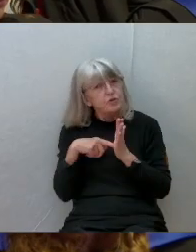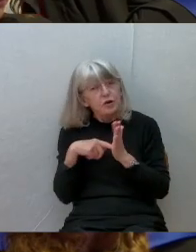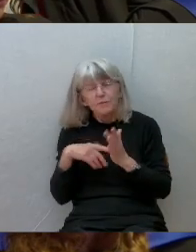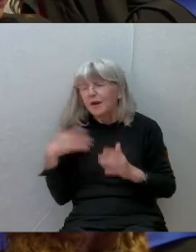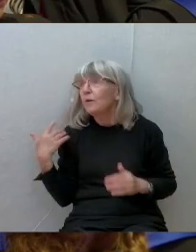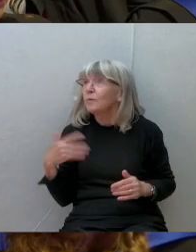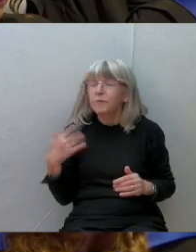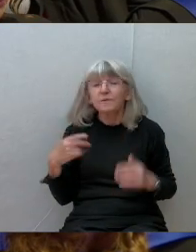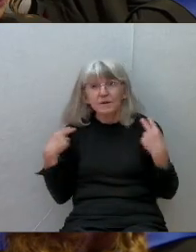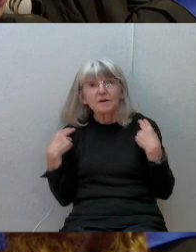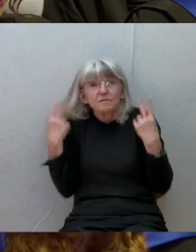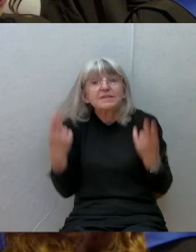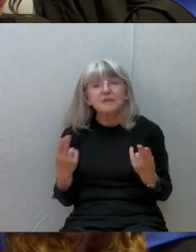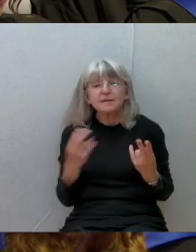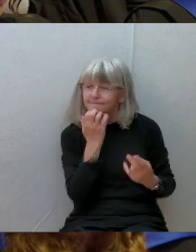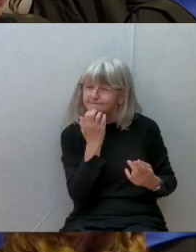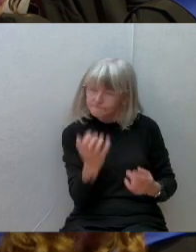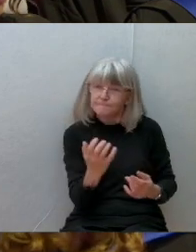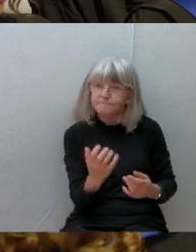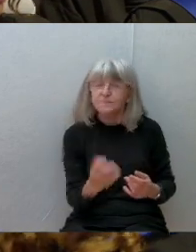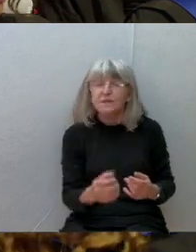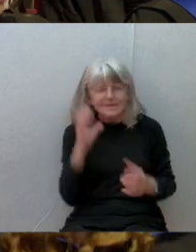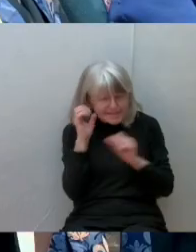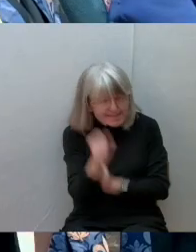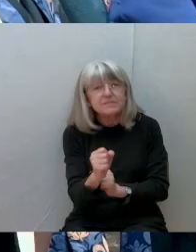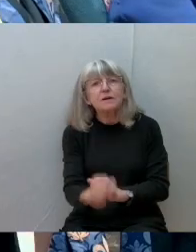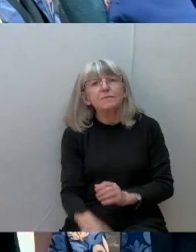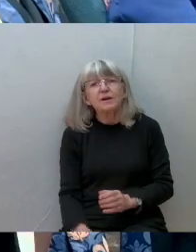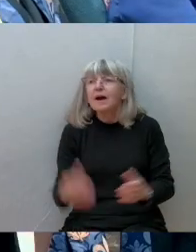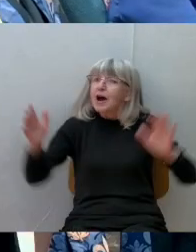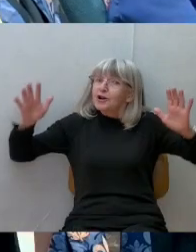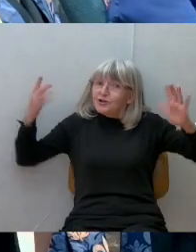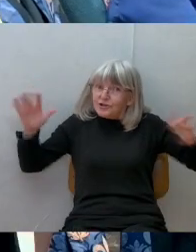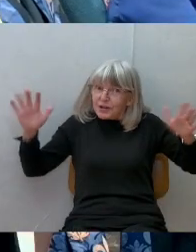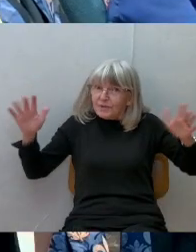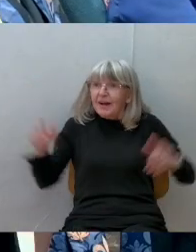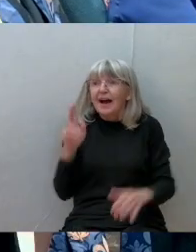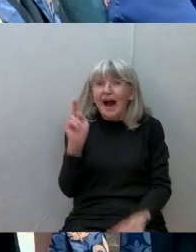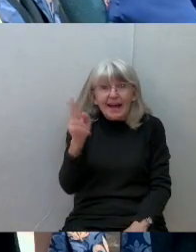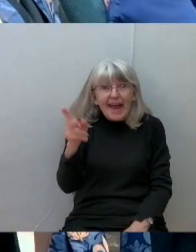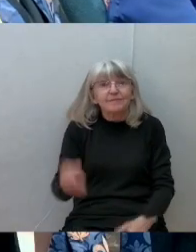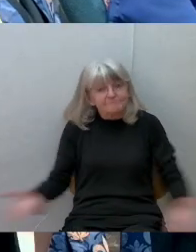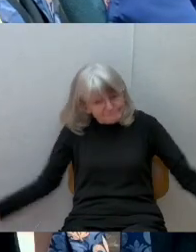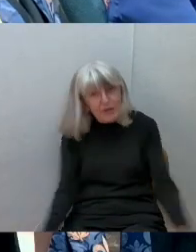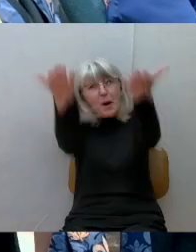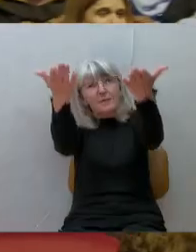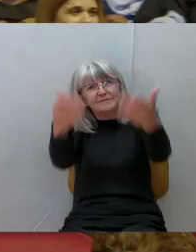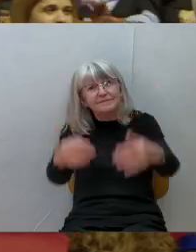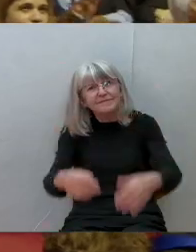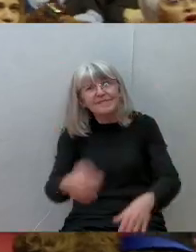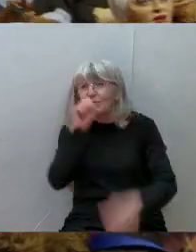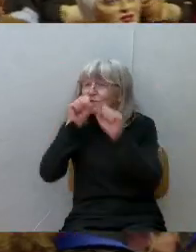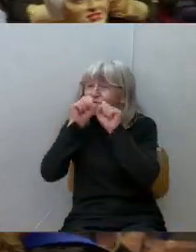amazing determination. Really well done. Cheer again. Come on.